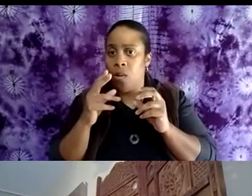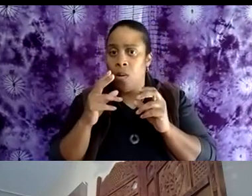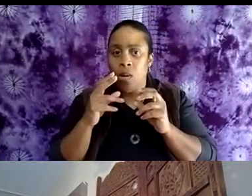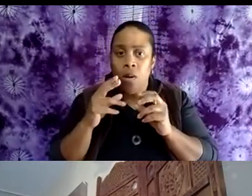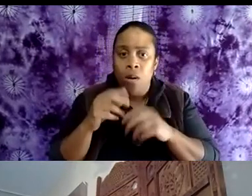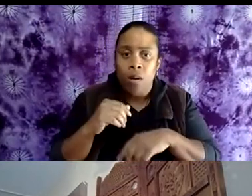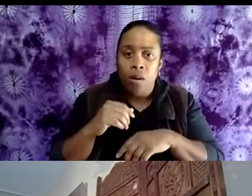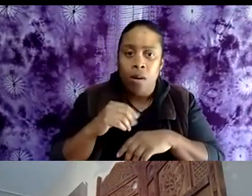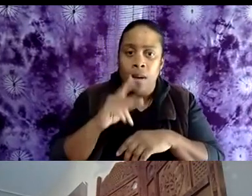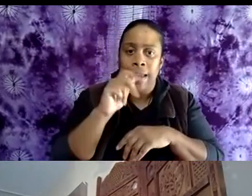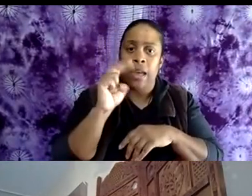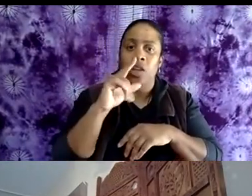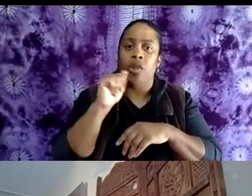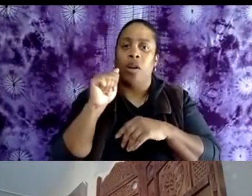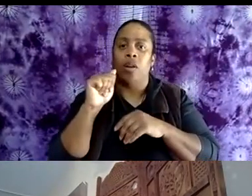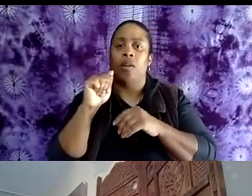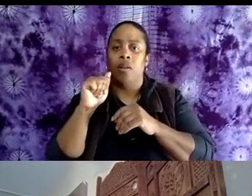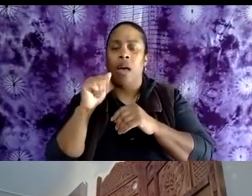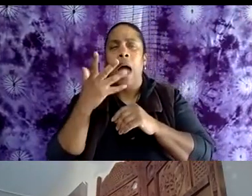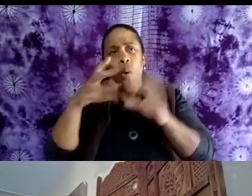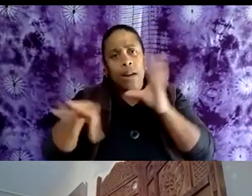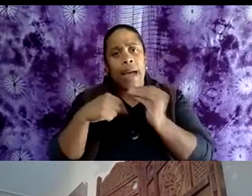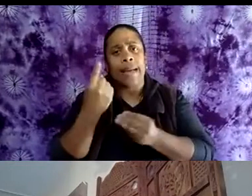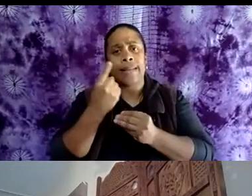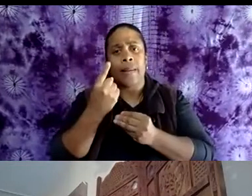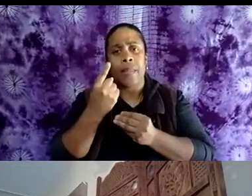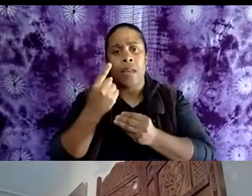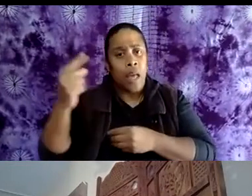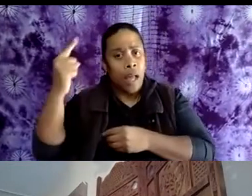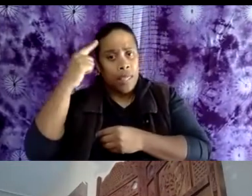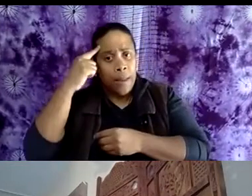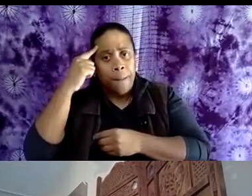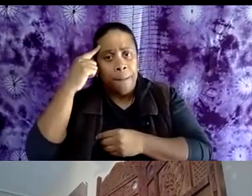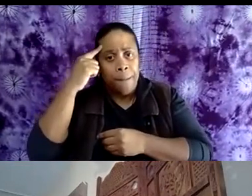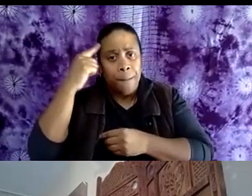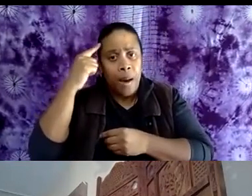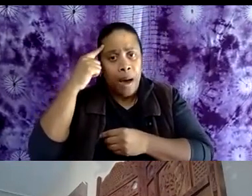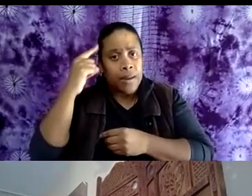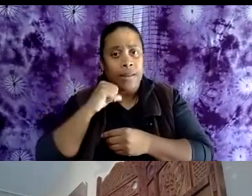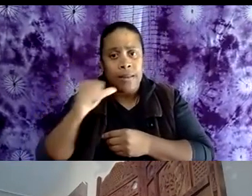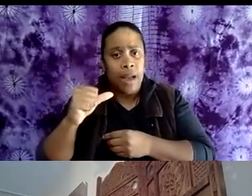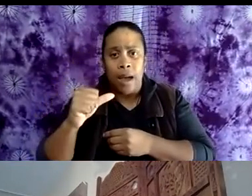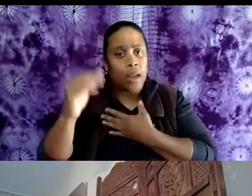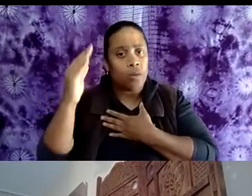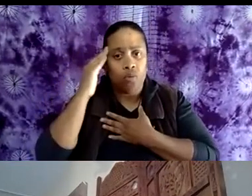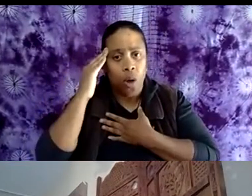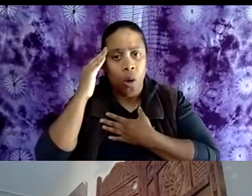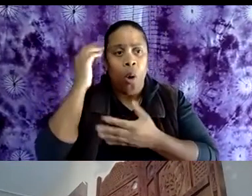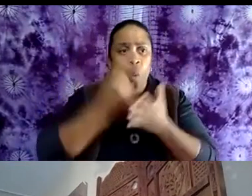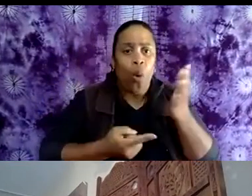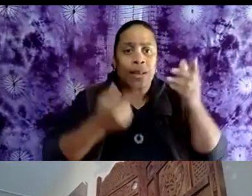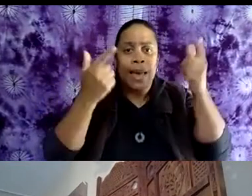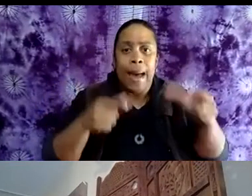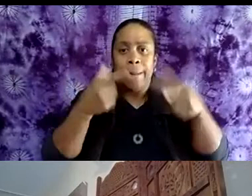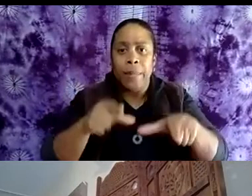add just something very, very quickly. The mind positively does not recognize the difference between what's happening and what you